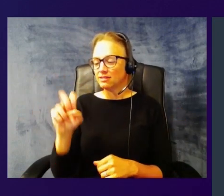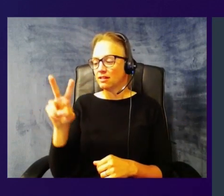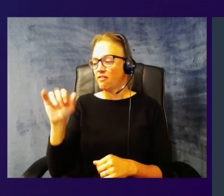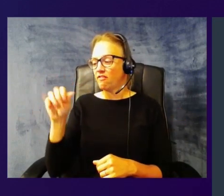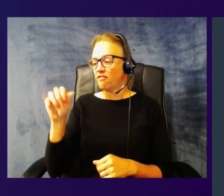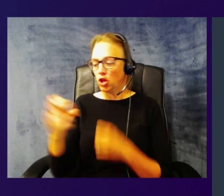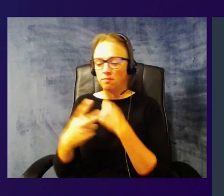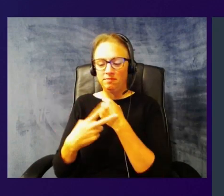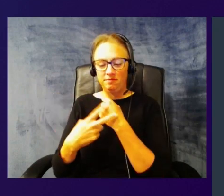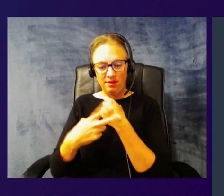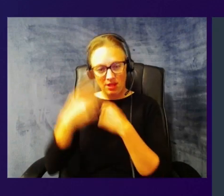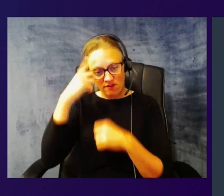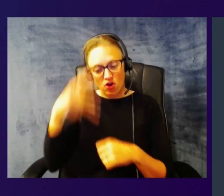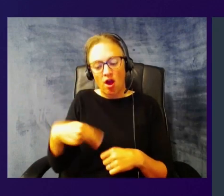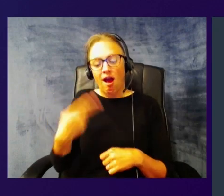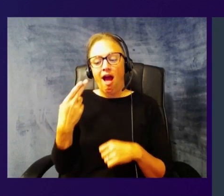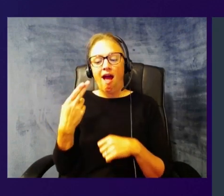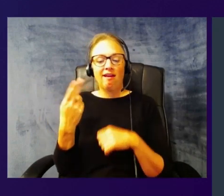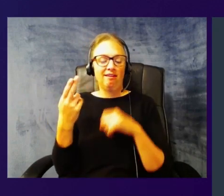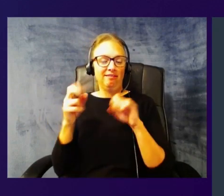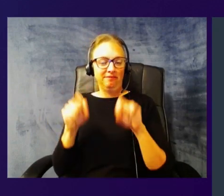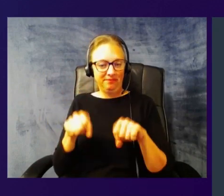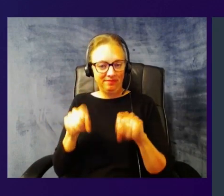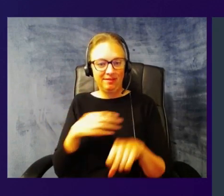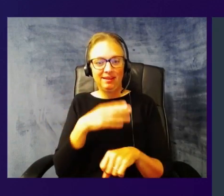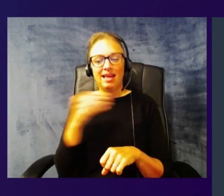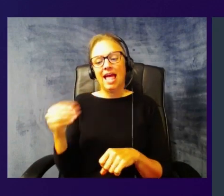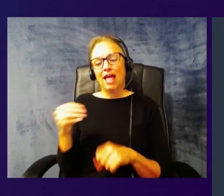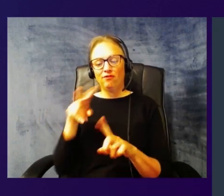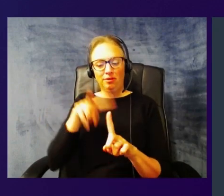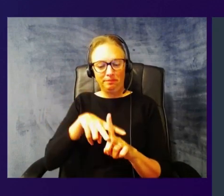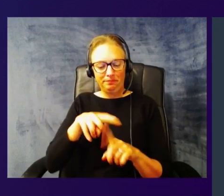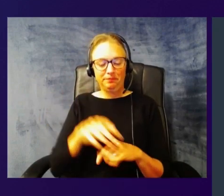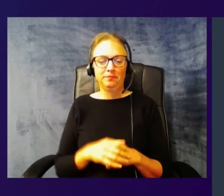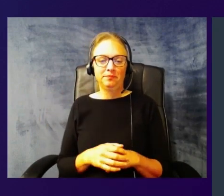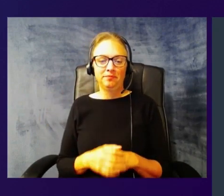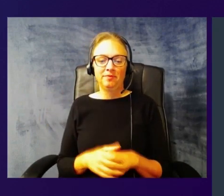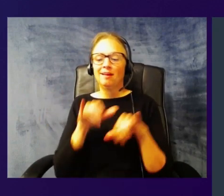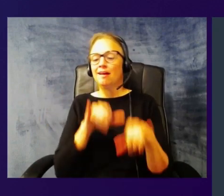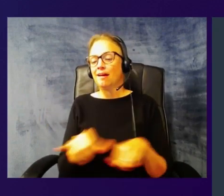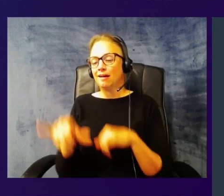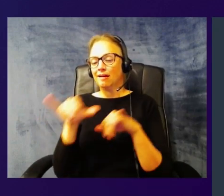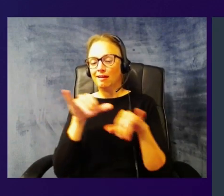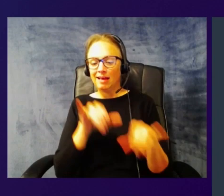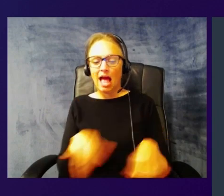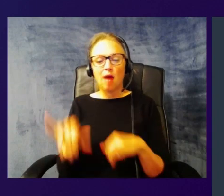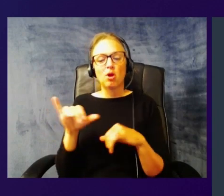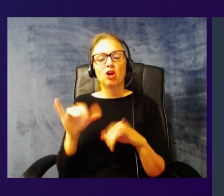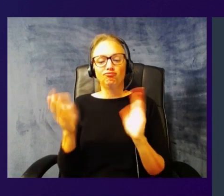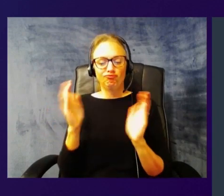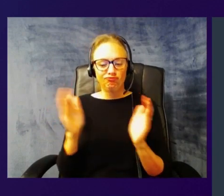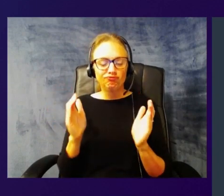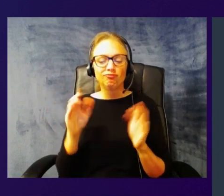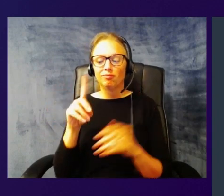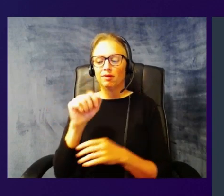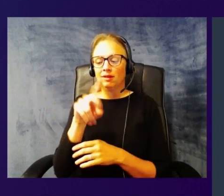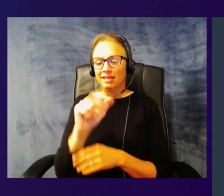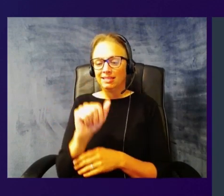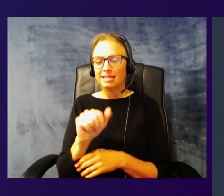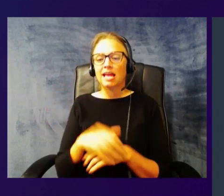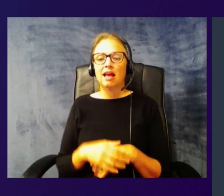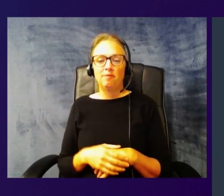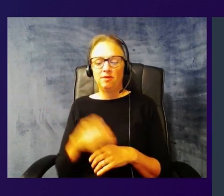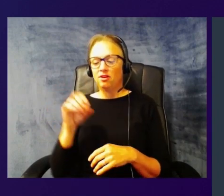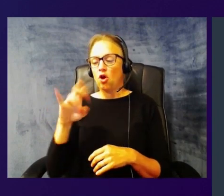high availability and mission-critical applications. Common enterprise-scale relational databases like SQL Server, Oracle,